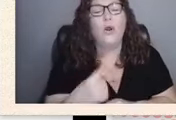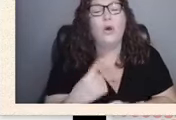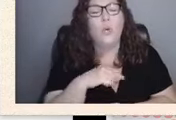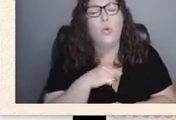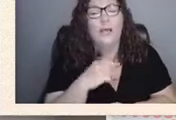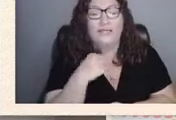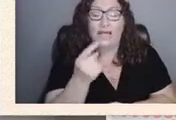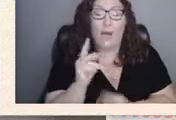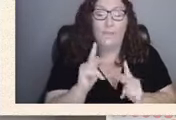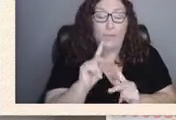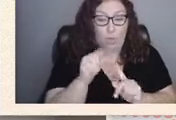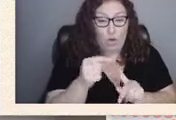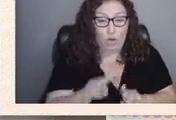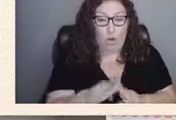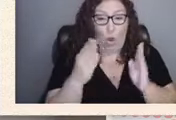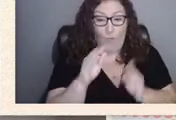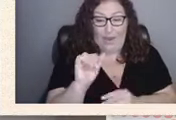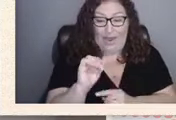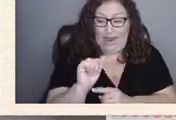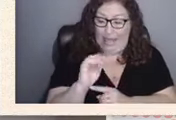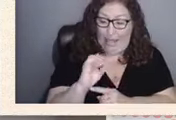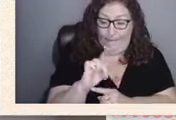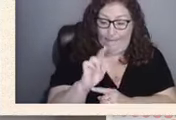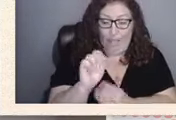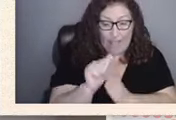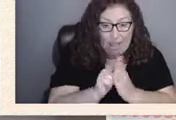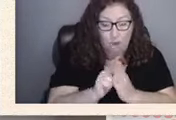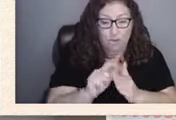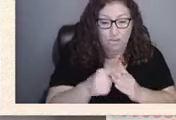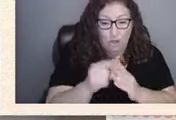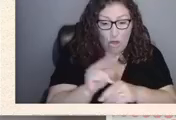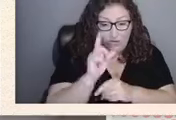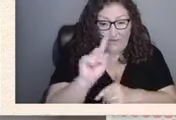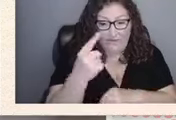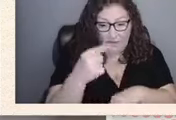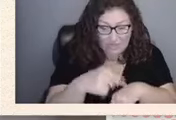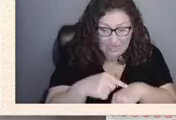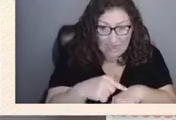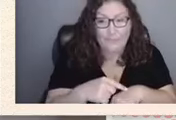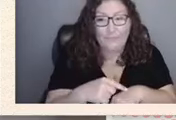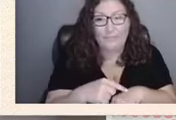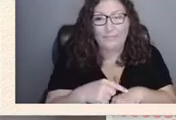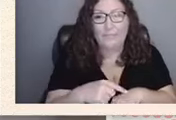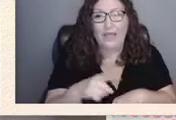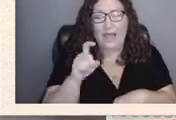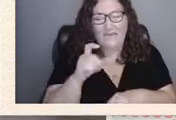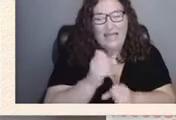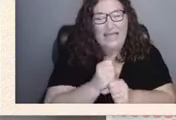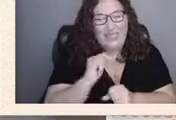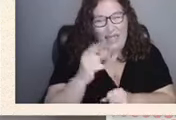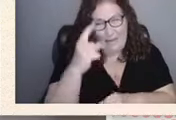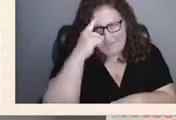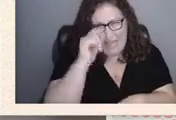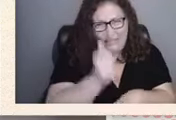when you're opening up an ABLE account and you're just starting to use it for the first time, you got to get in that mindset of what is the purpose of establishing the